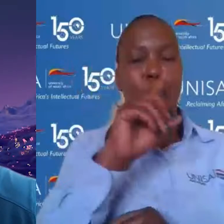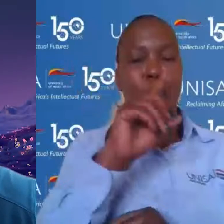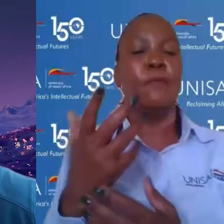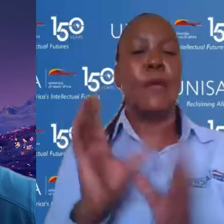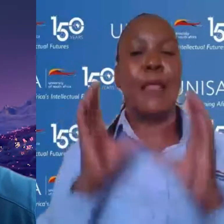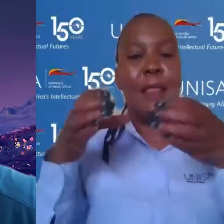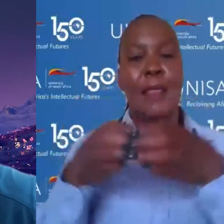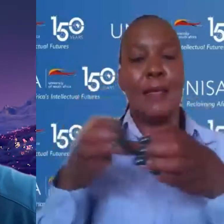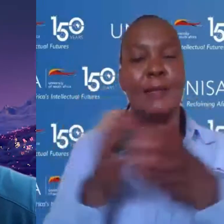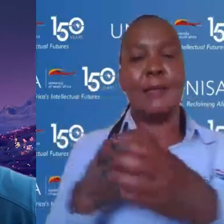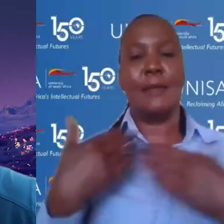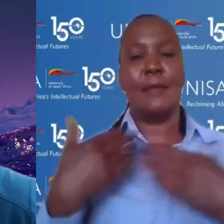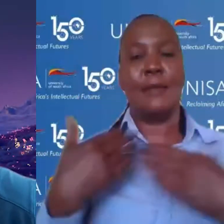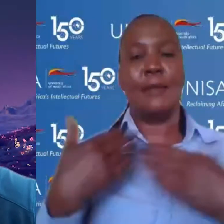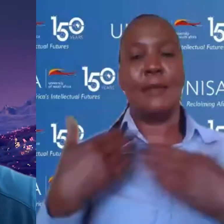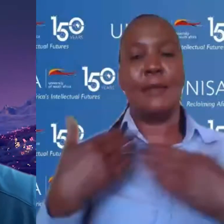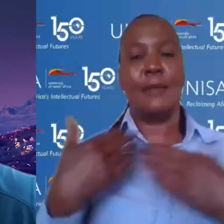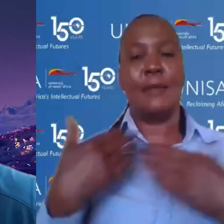start?